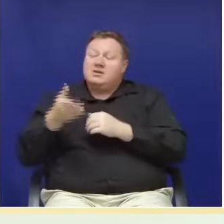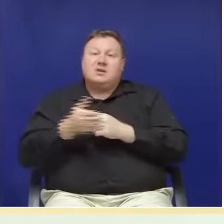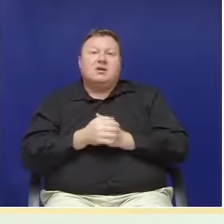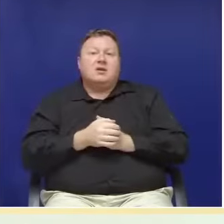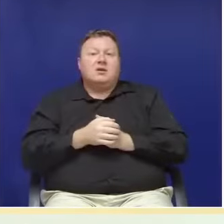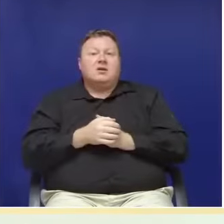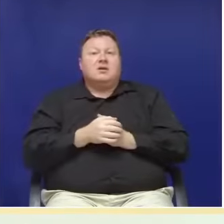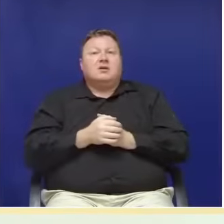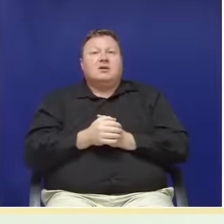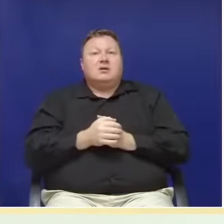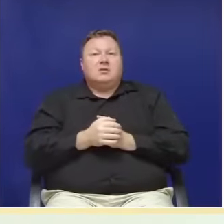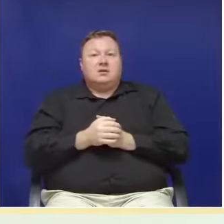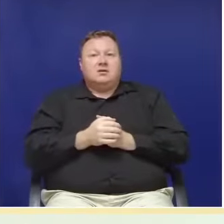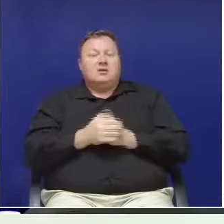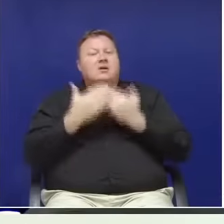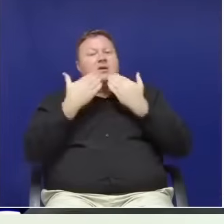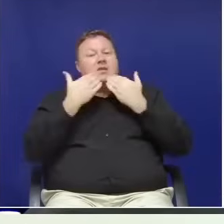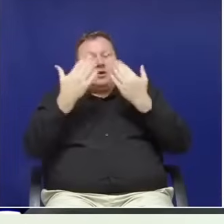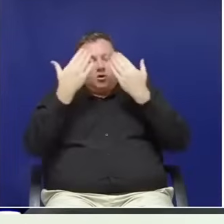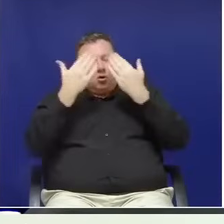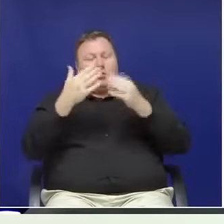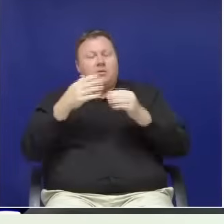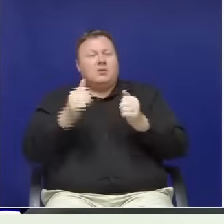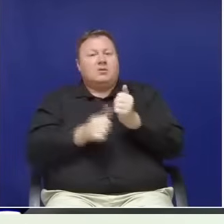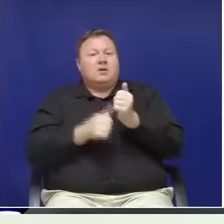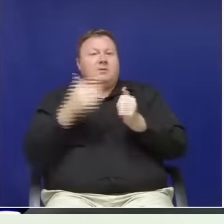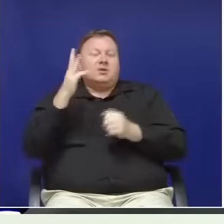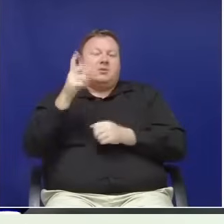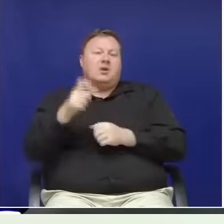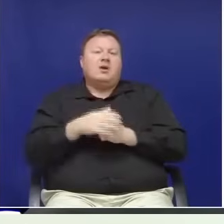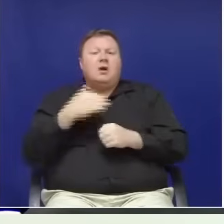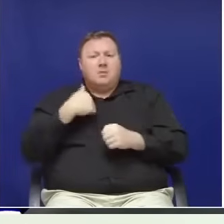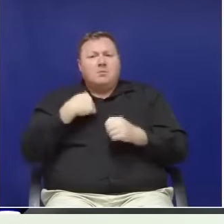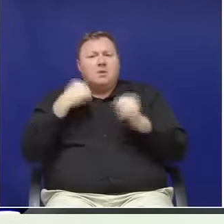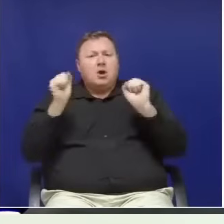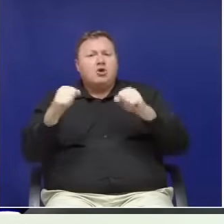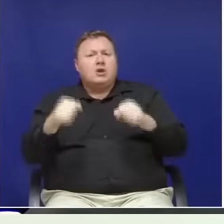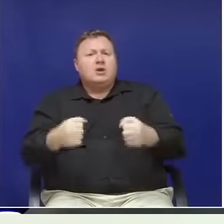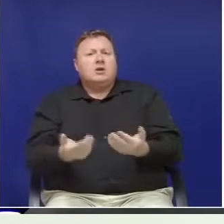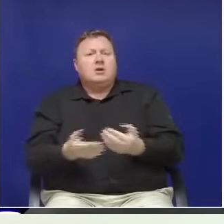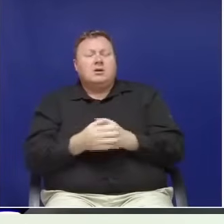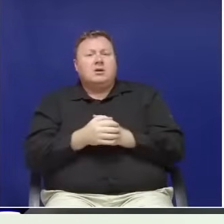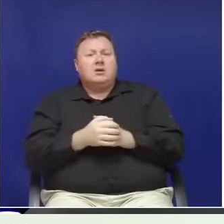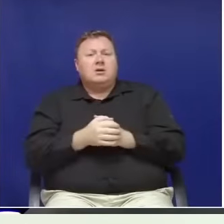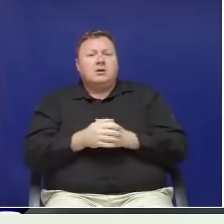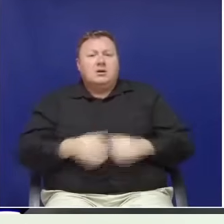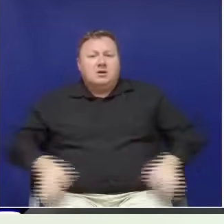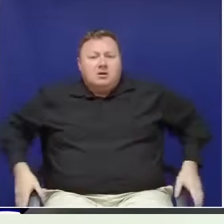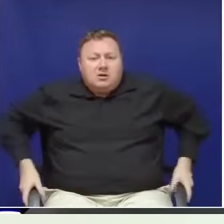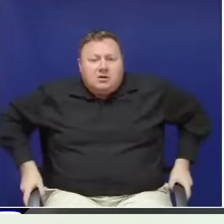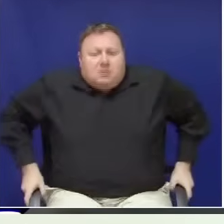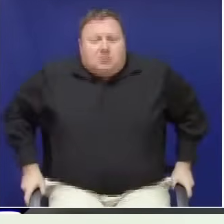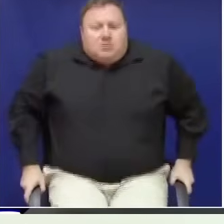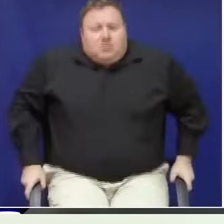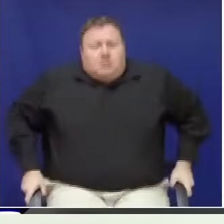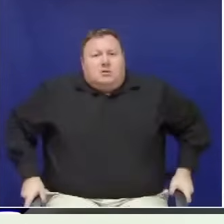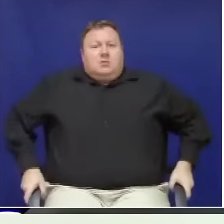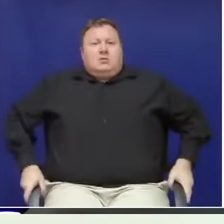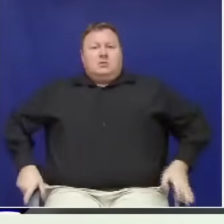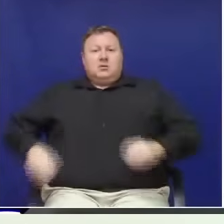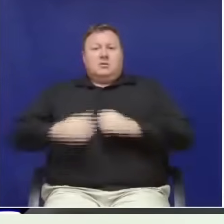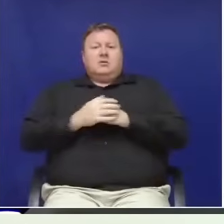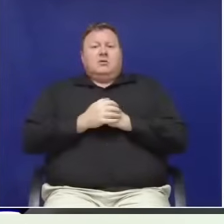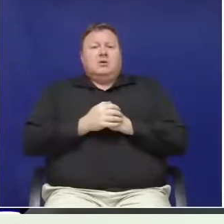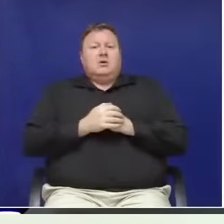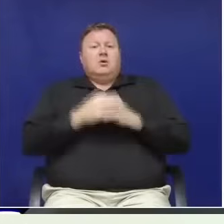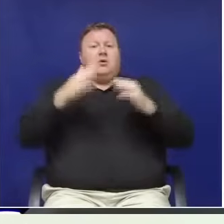you, Honourable Deputy Speaker. I agree with the Honourable Member that that is a way to reduce